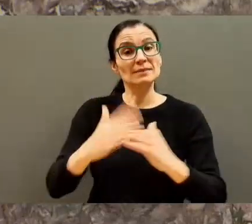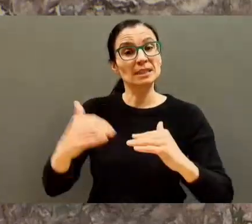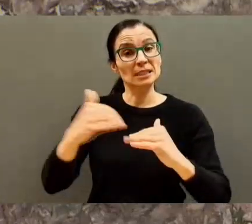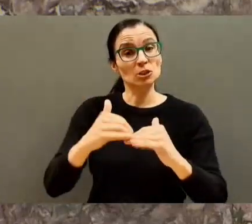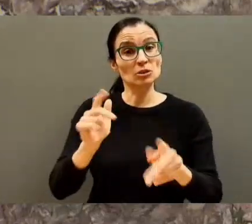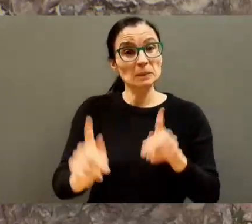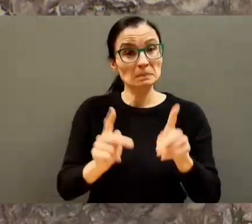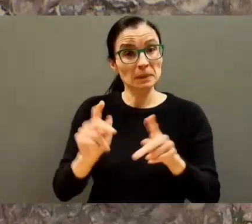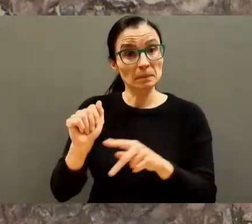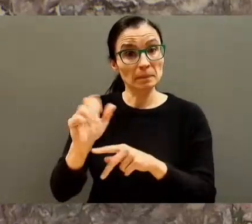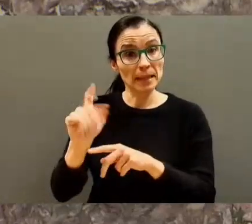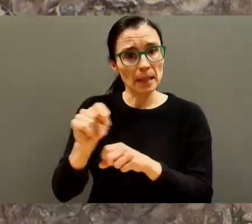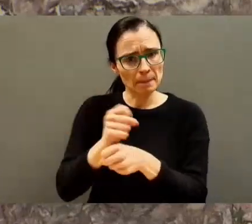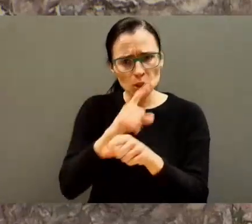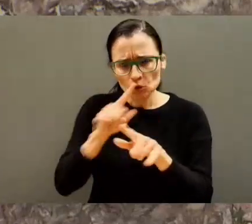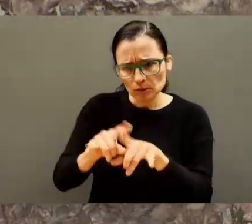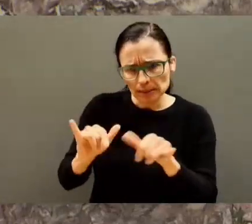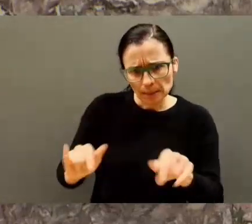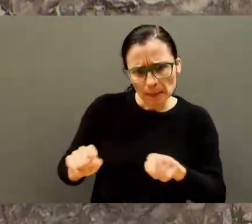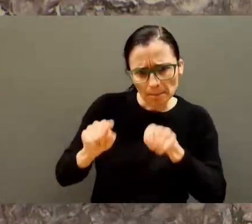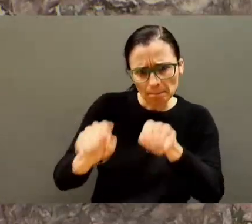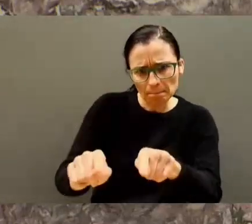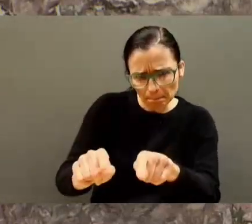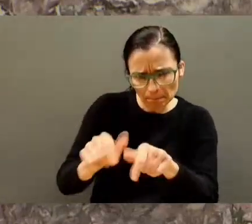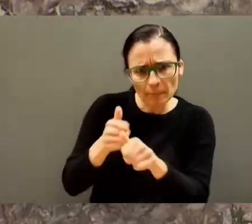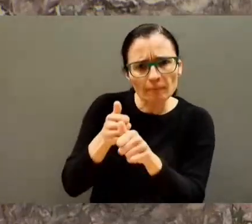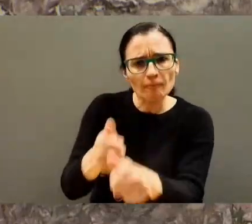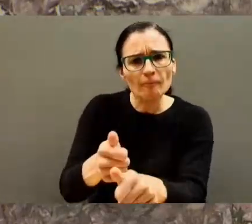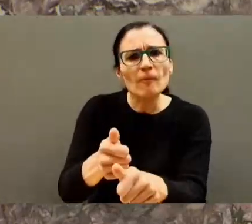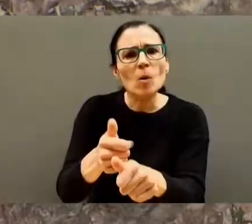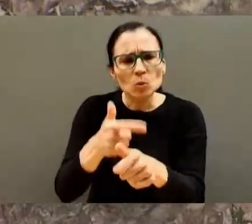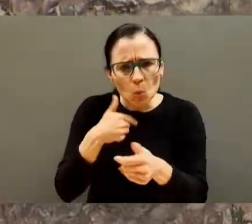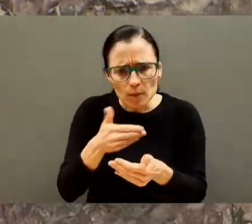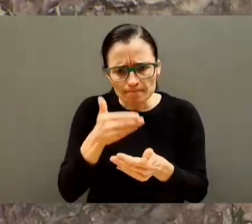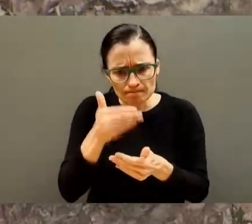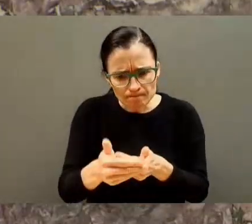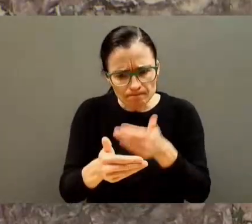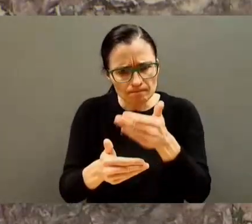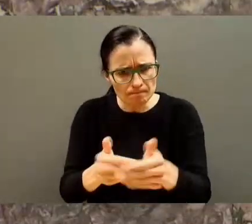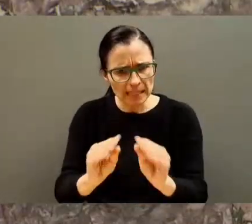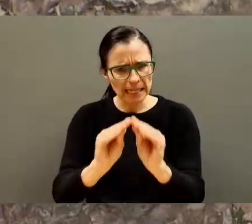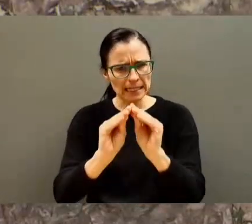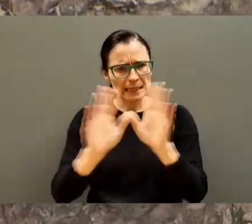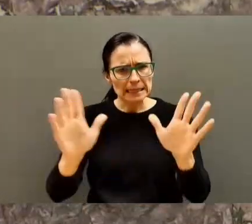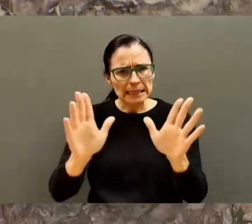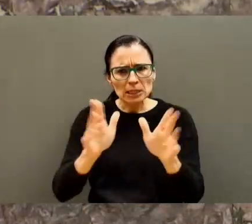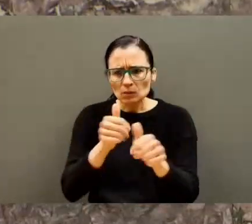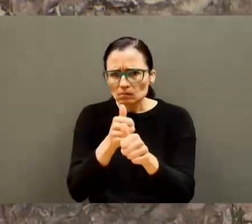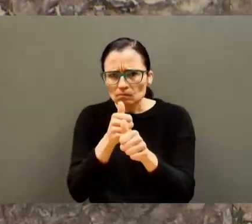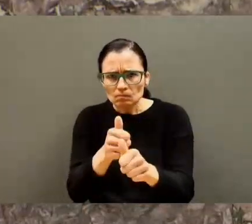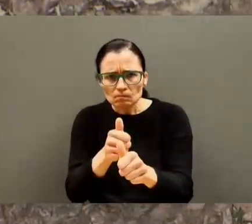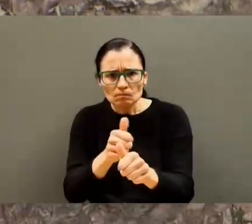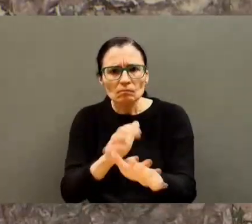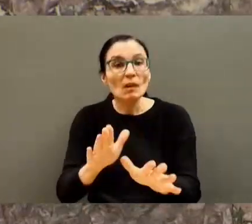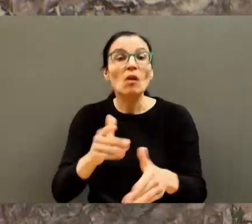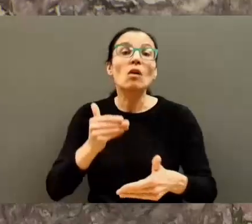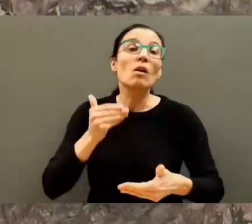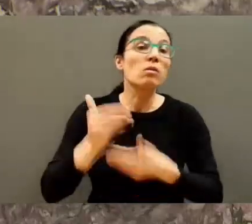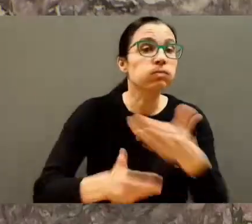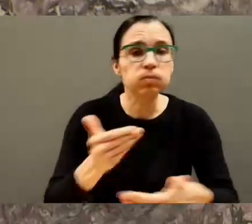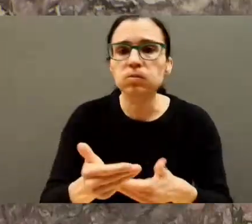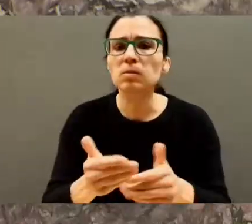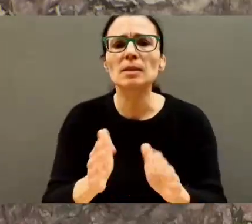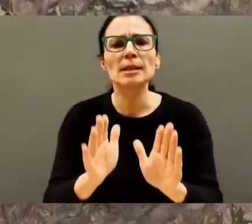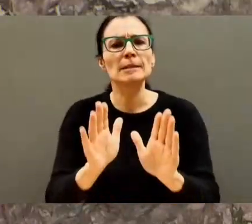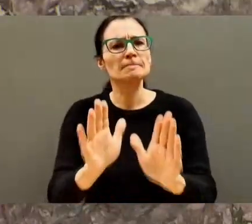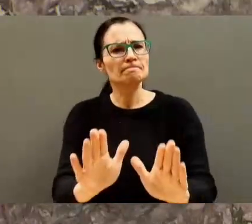deliberately, carefully, and thoughtfully. That is my commitment to this House to do that. I recognize the urgency with which people want to